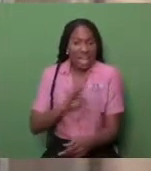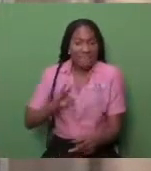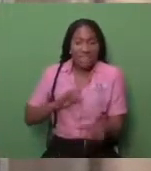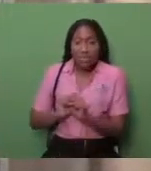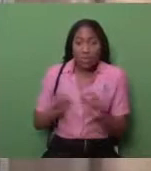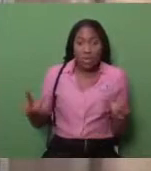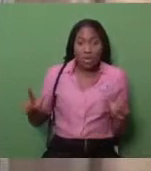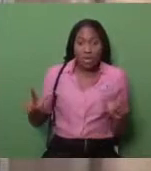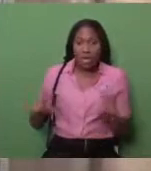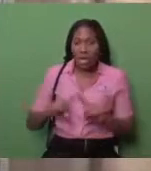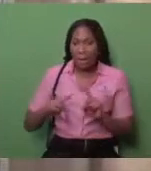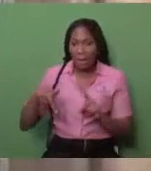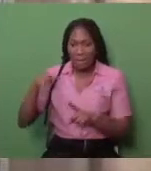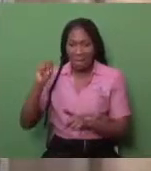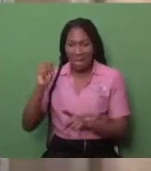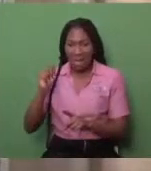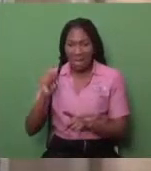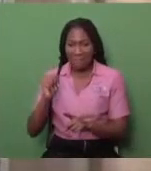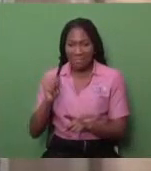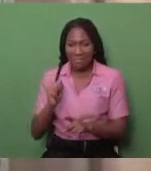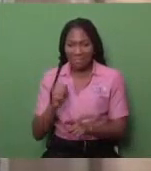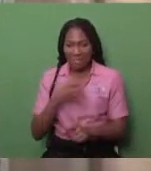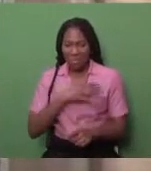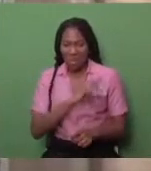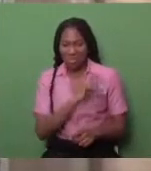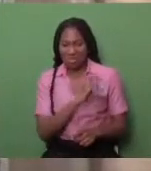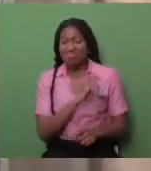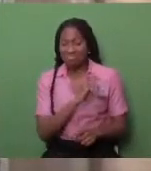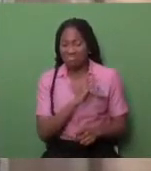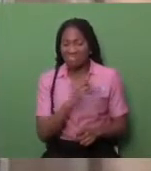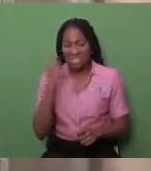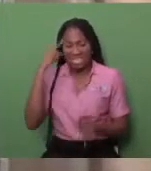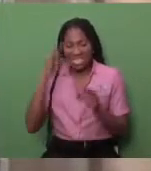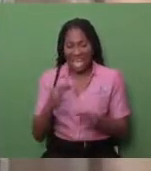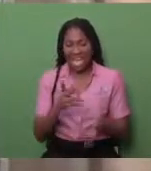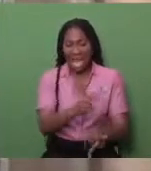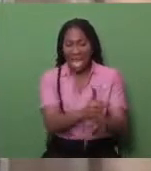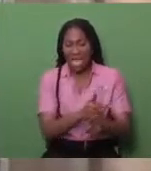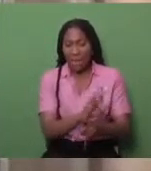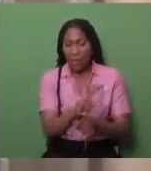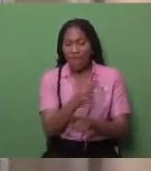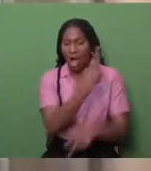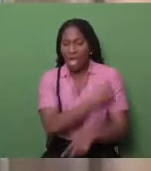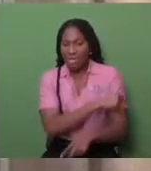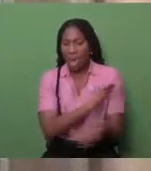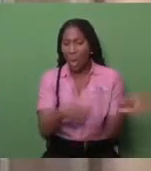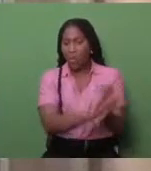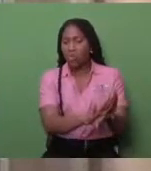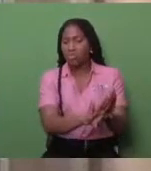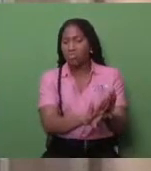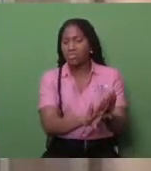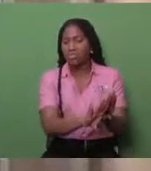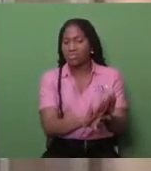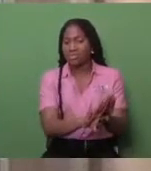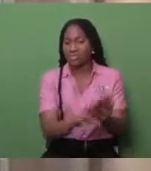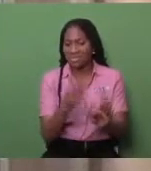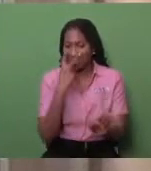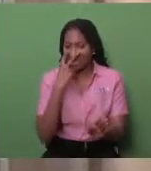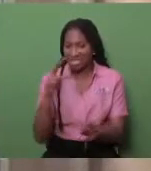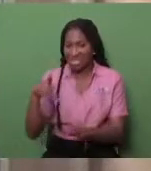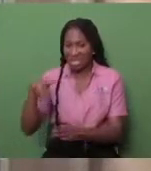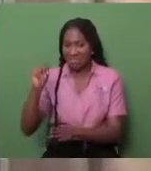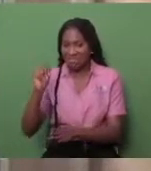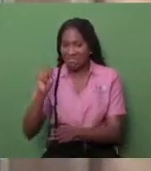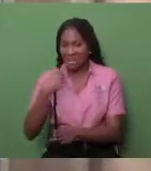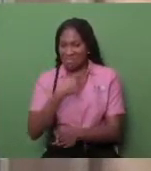kept closed, and I can only say that is political spite and malice. That shows you the kind of people we are dealing with here today.